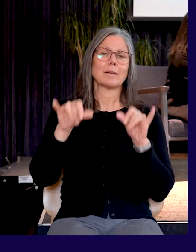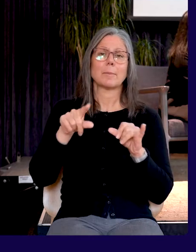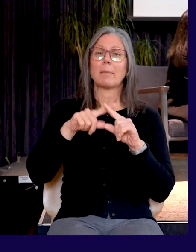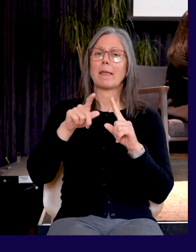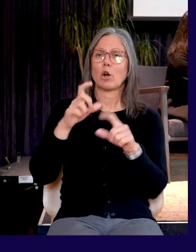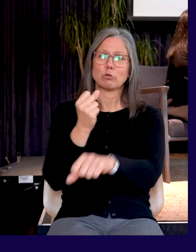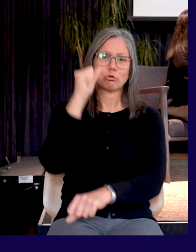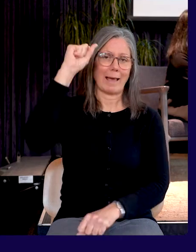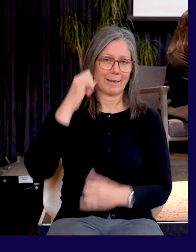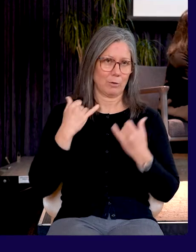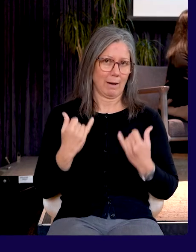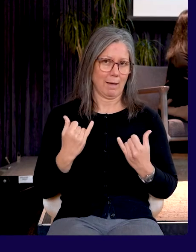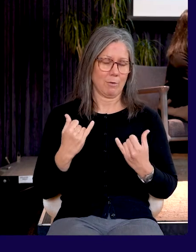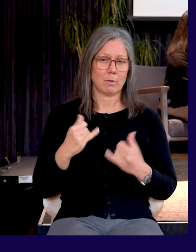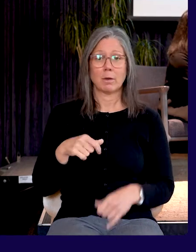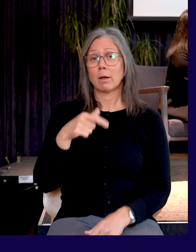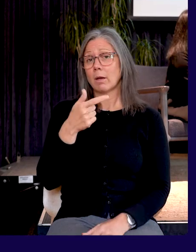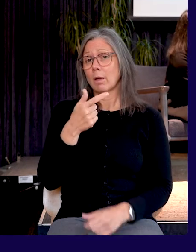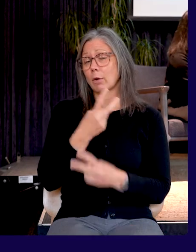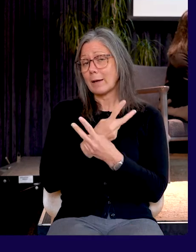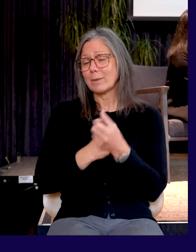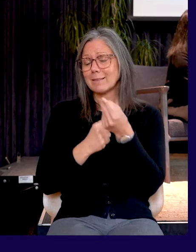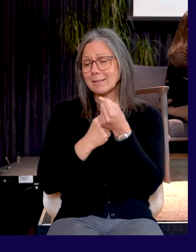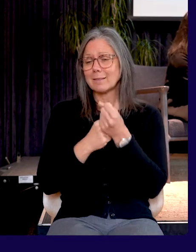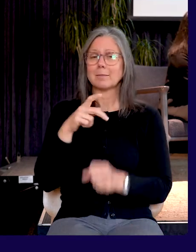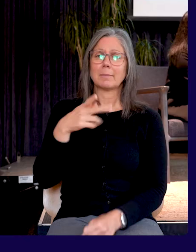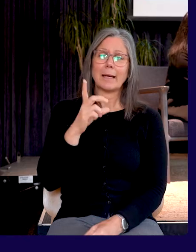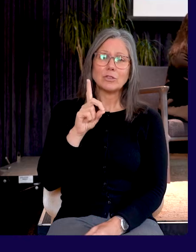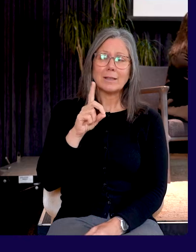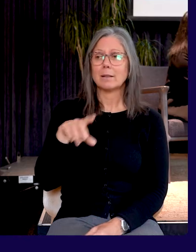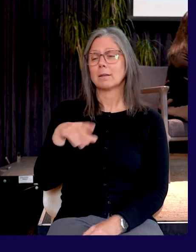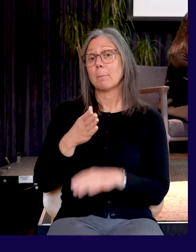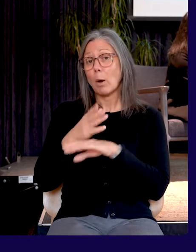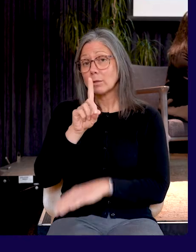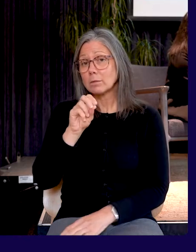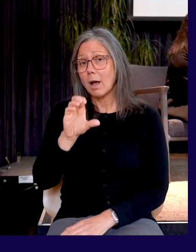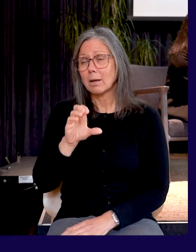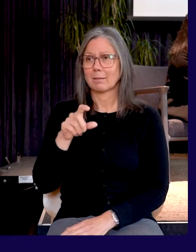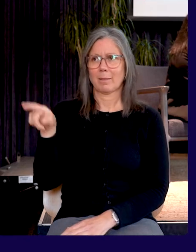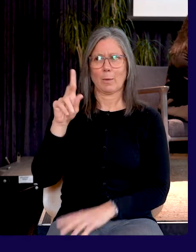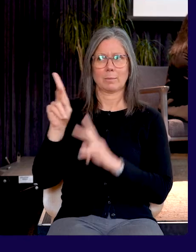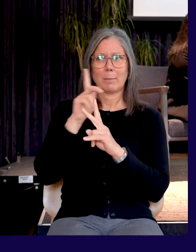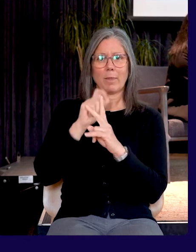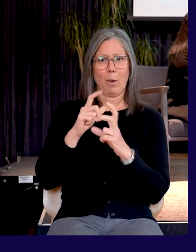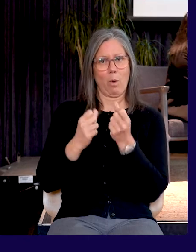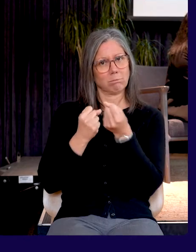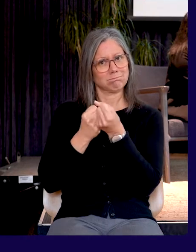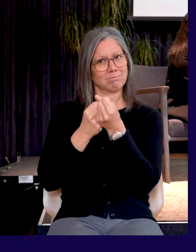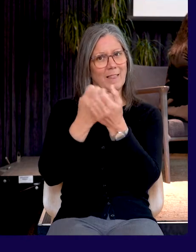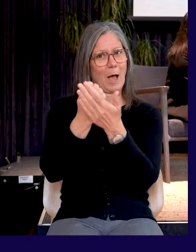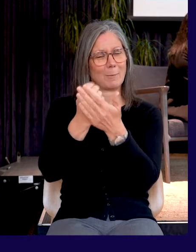strike. These are graduate assistants, these are PhD doctoral students, these are postdocs. These are the people that are going to make the economy hum